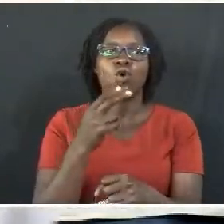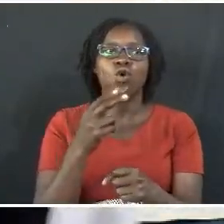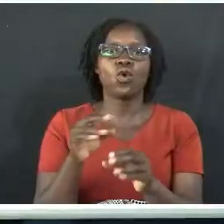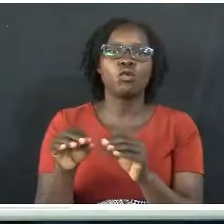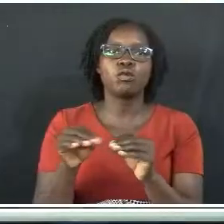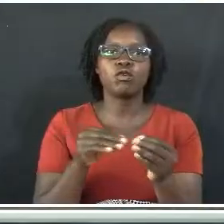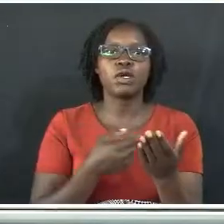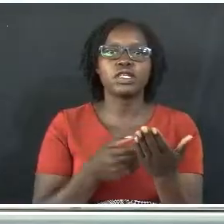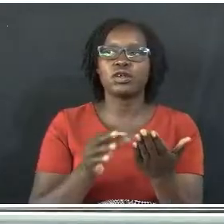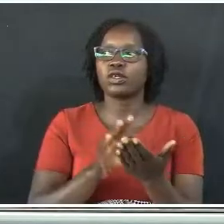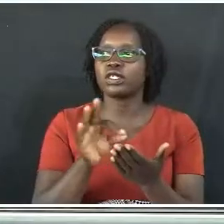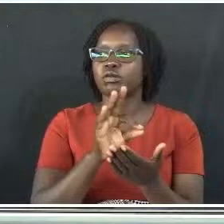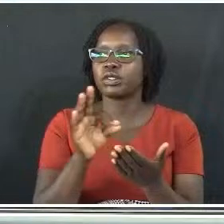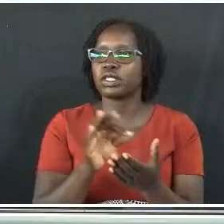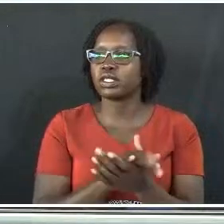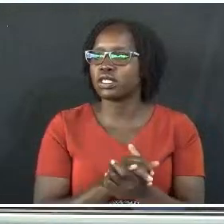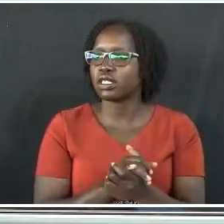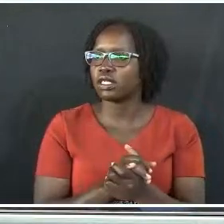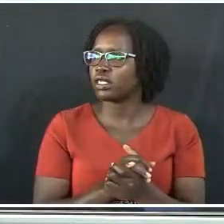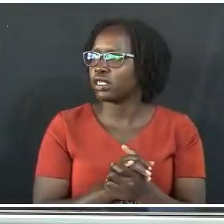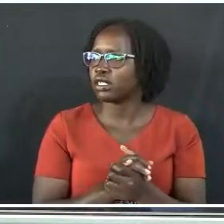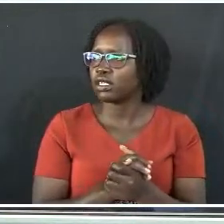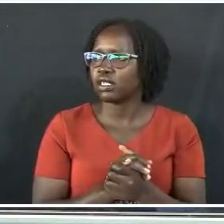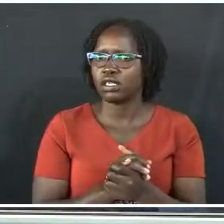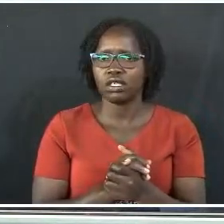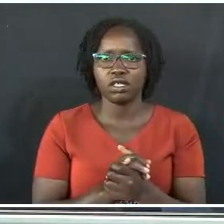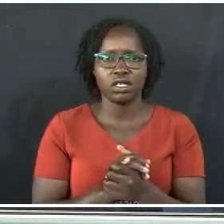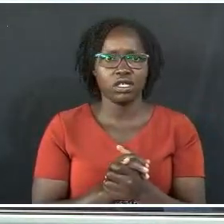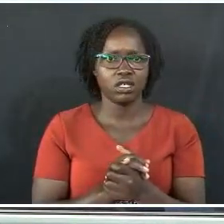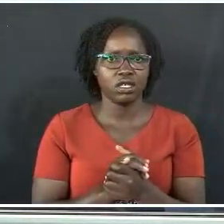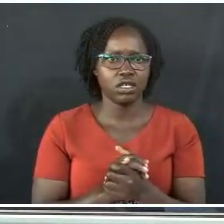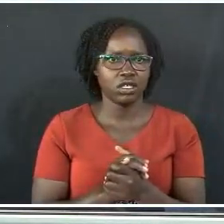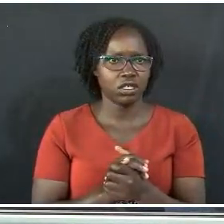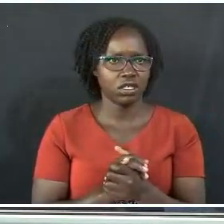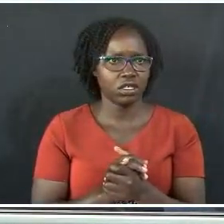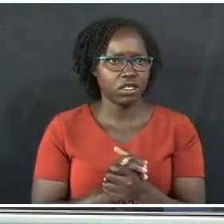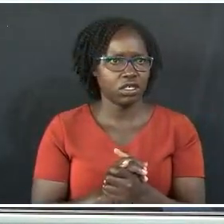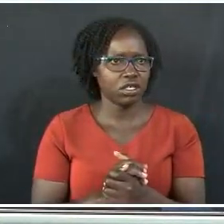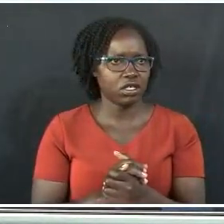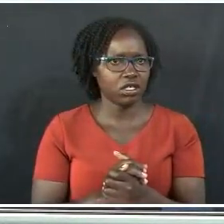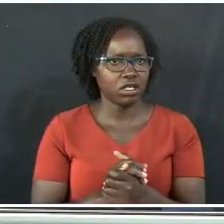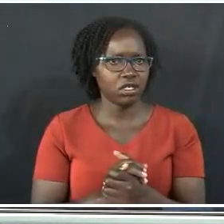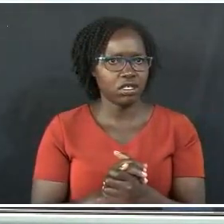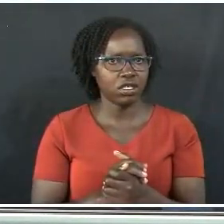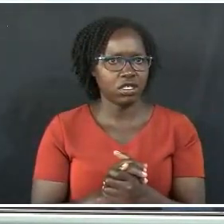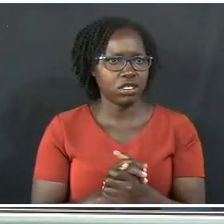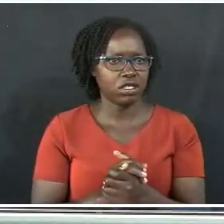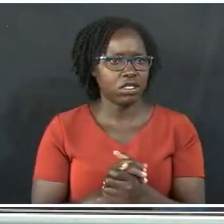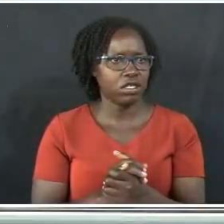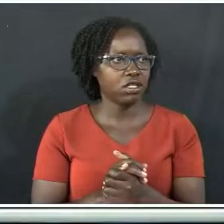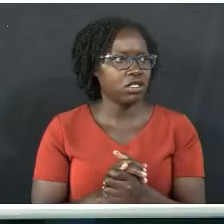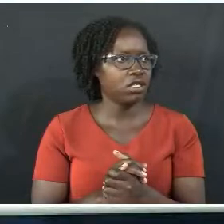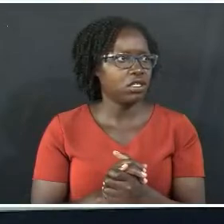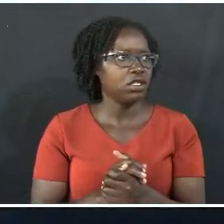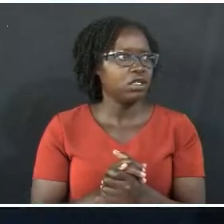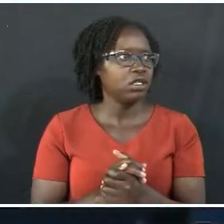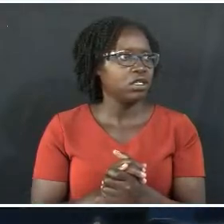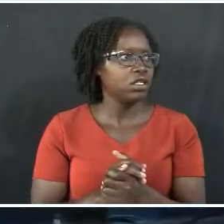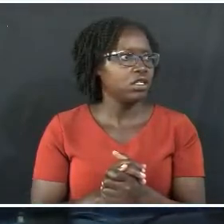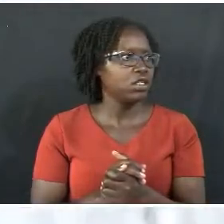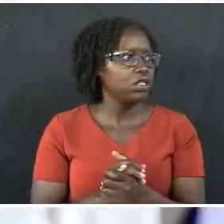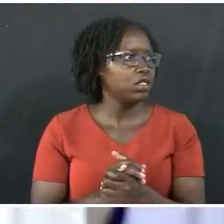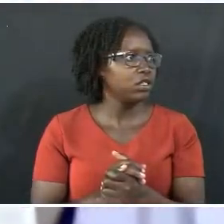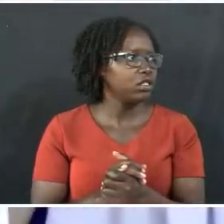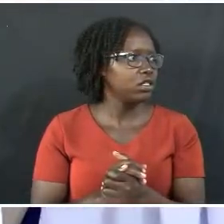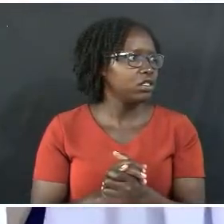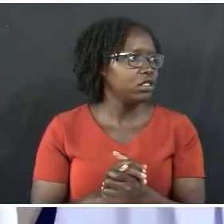the Holy Spirit. Unless the Spirit of God moves you, you cannot make this decision.